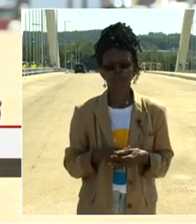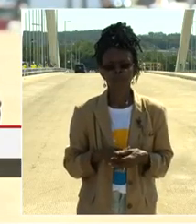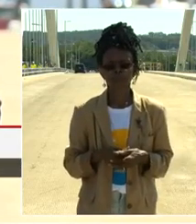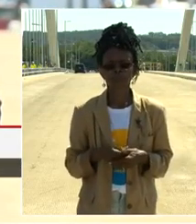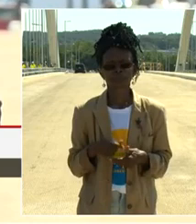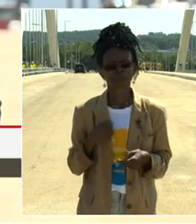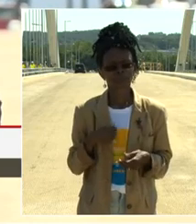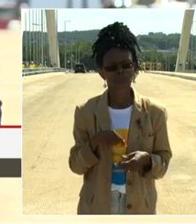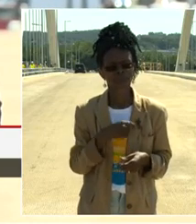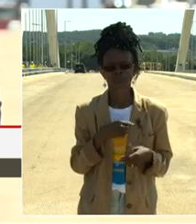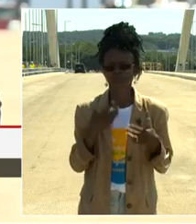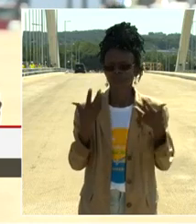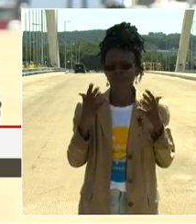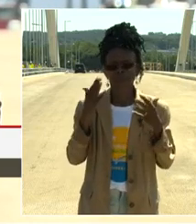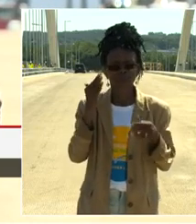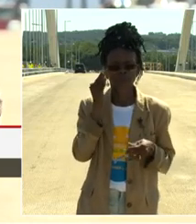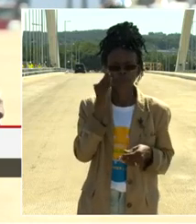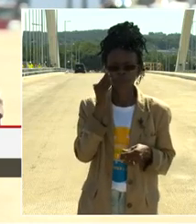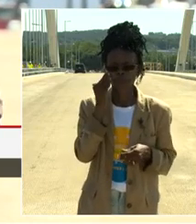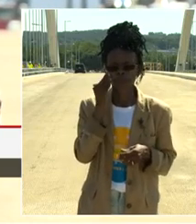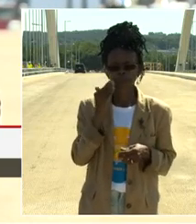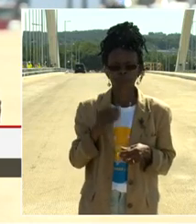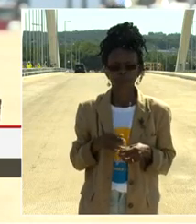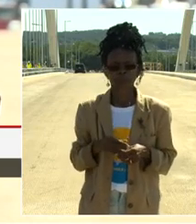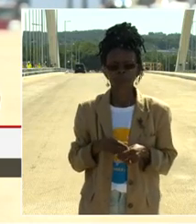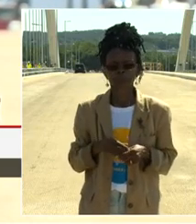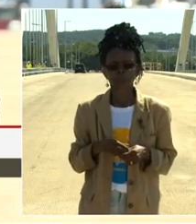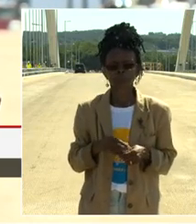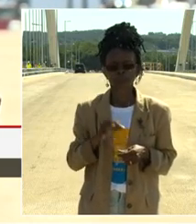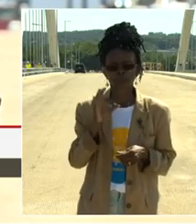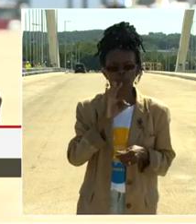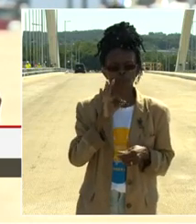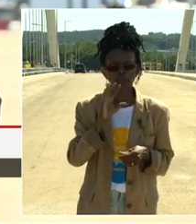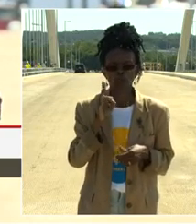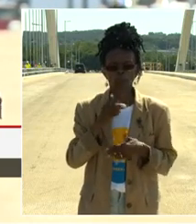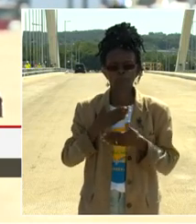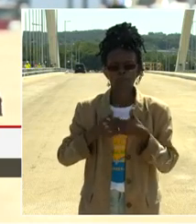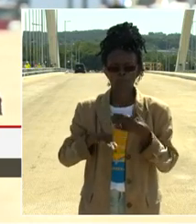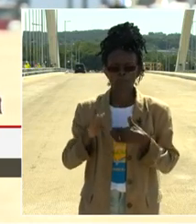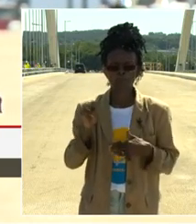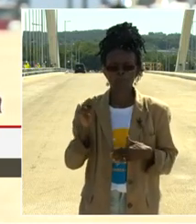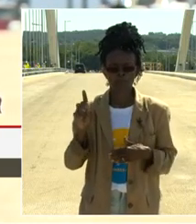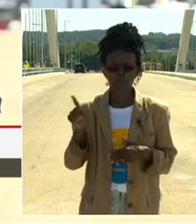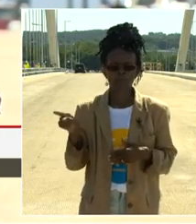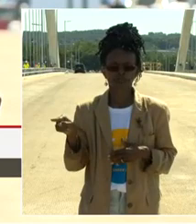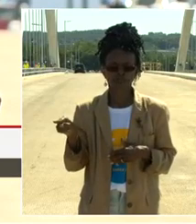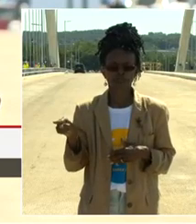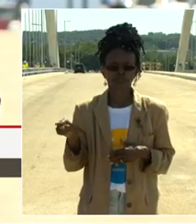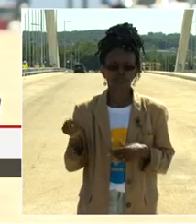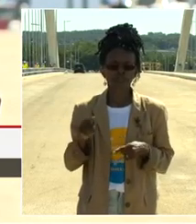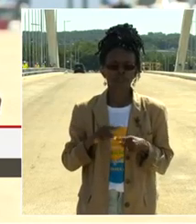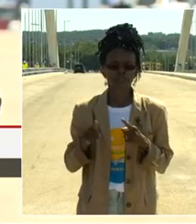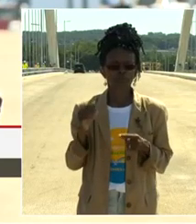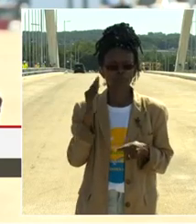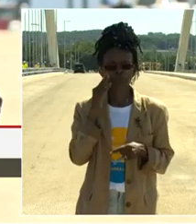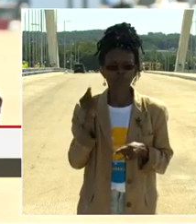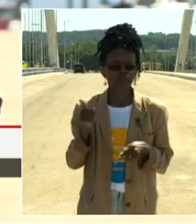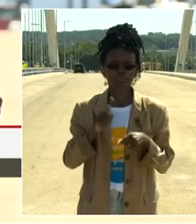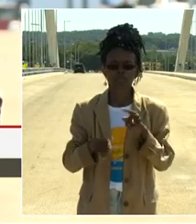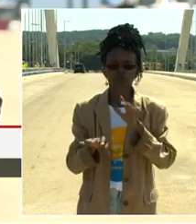We know that Frederick Douglass was born in Maryland, but as children you don't get to choose where you grow up at,